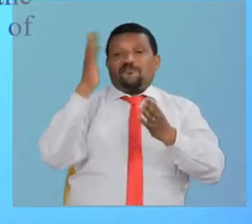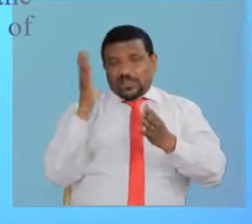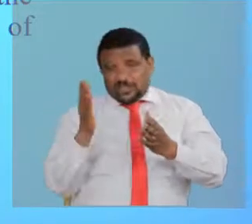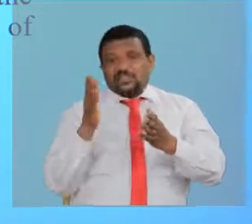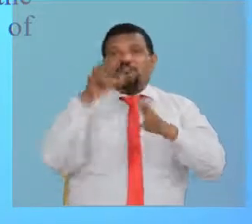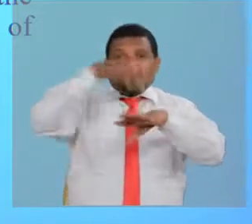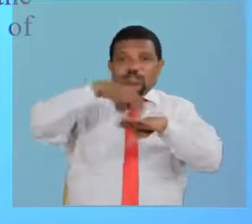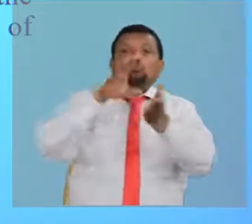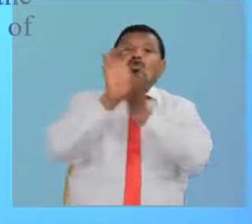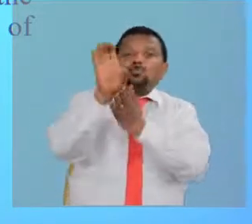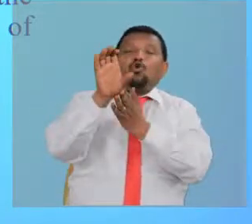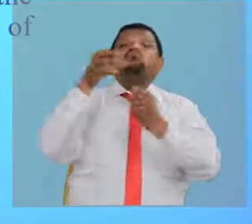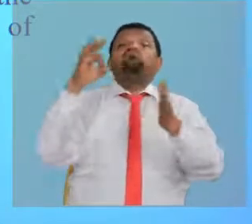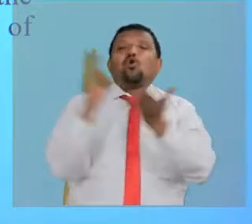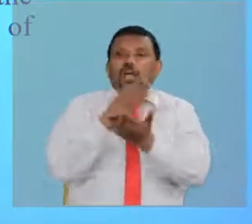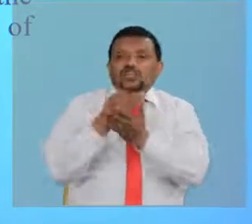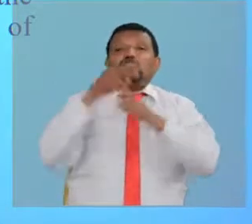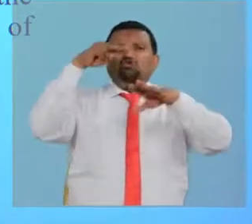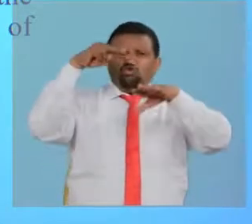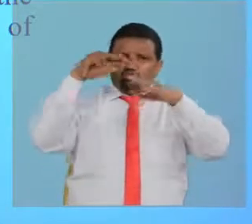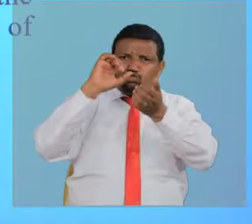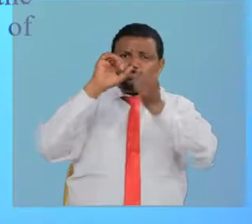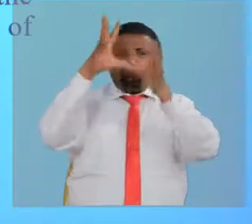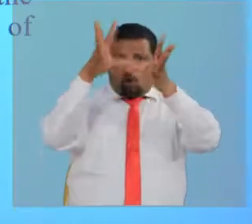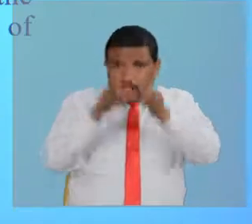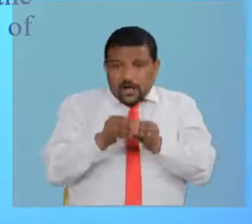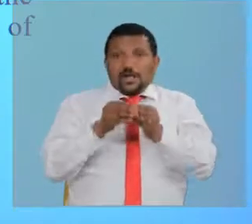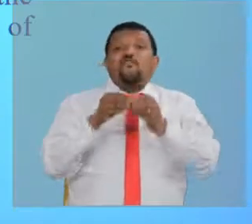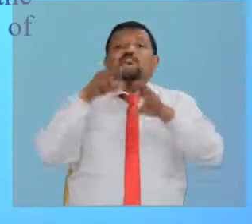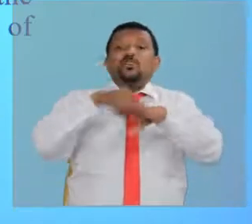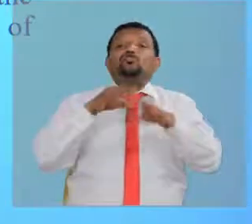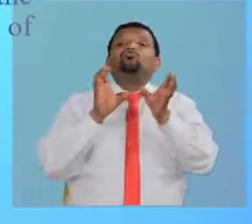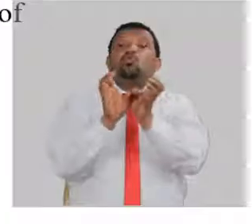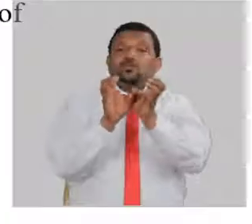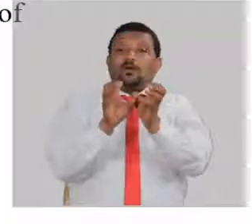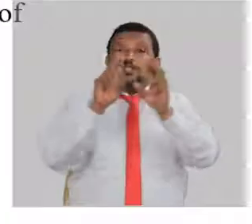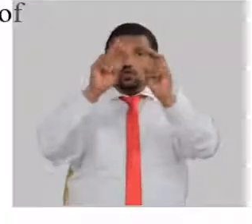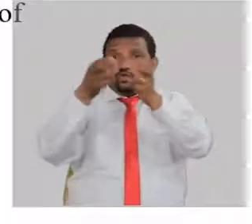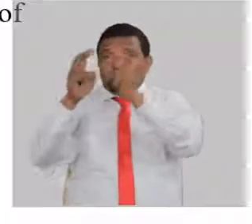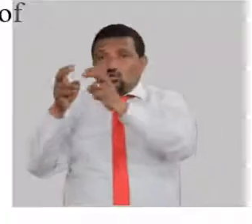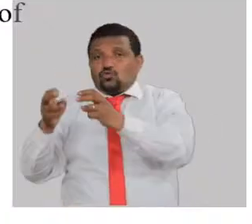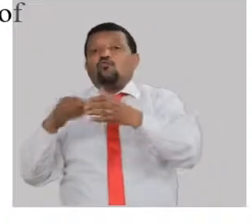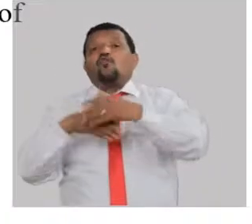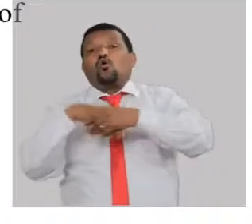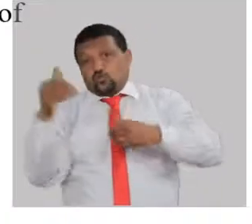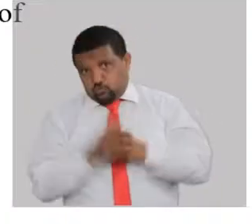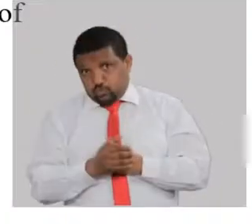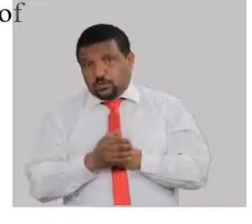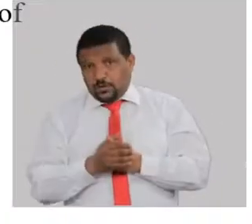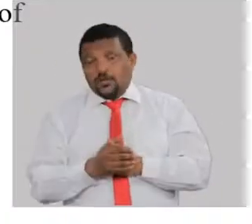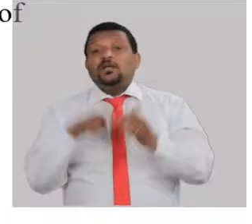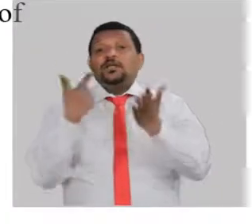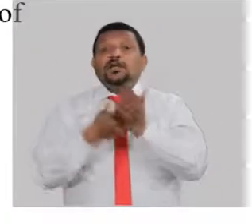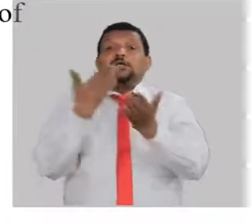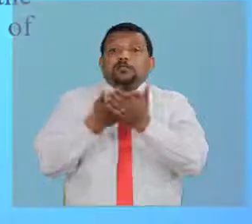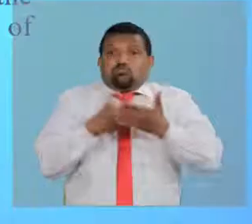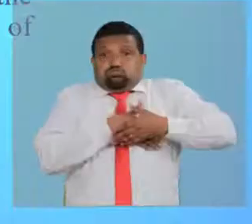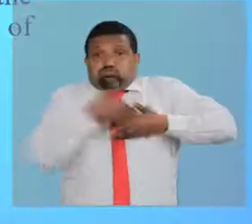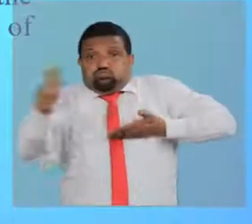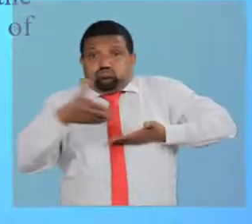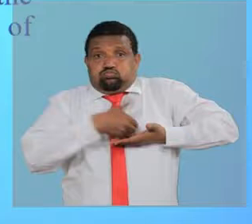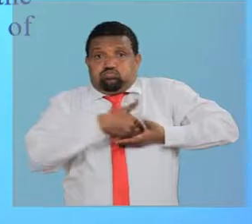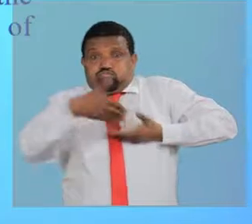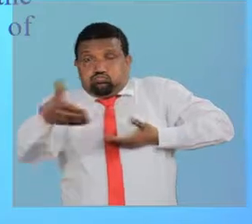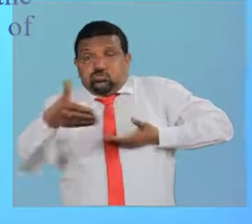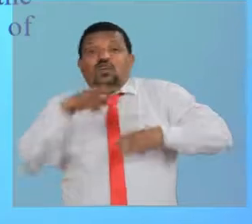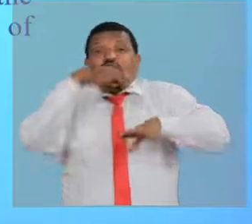of production is the total fixed cost per unit of output. It tells us the money that we spend for